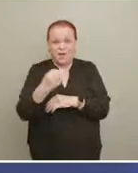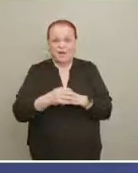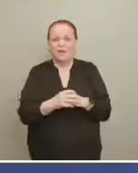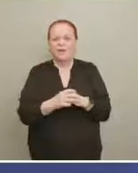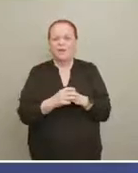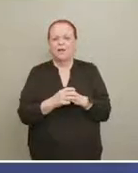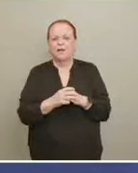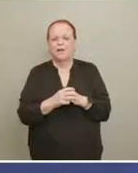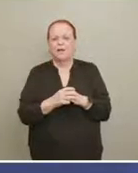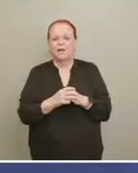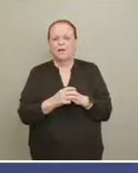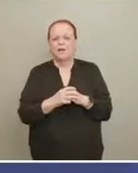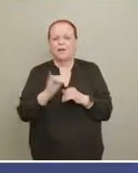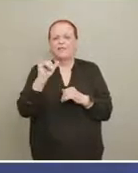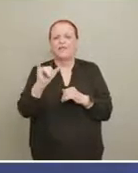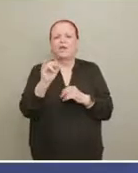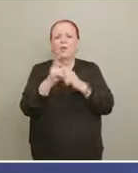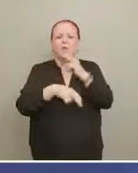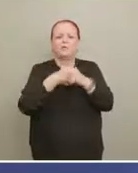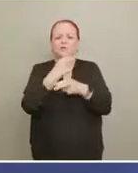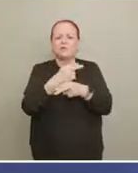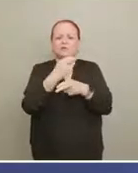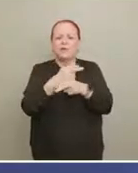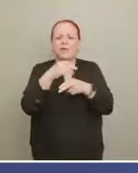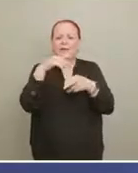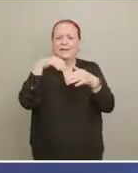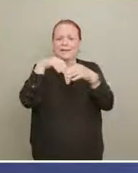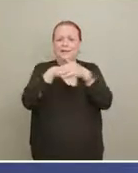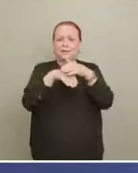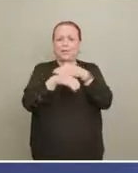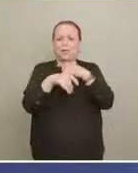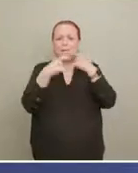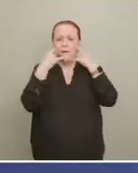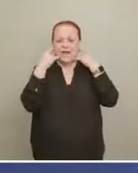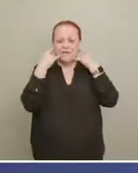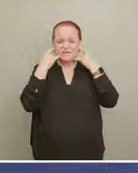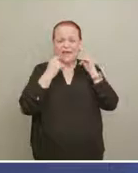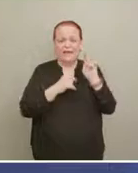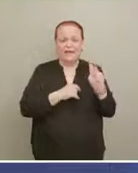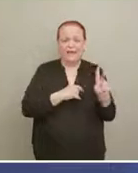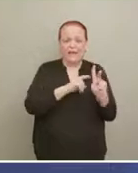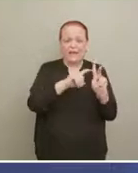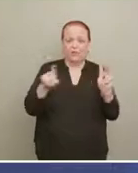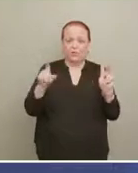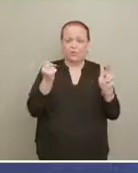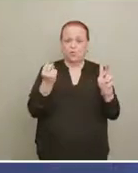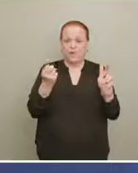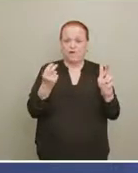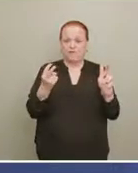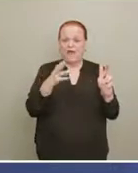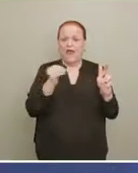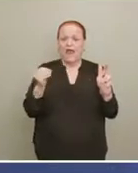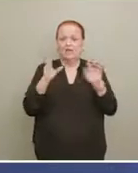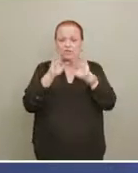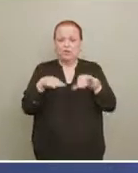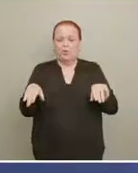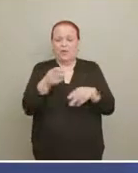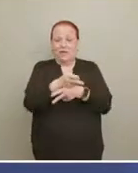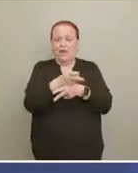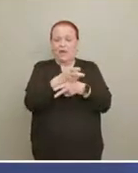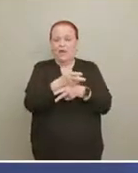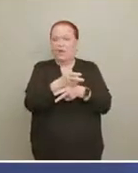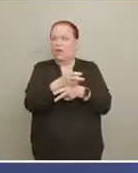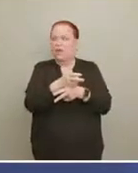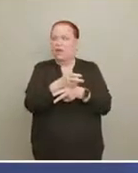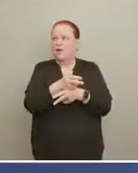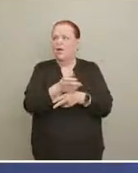The universal indoor mask mandate for K-12 and childcare settings will